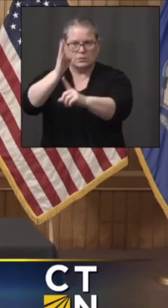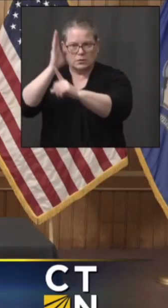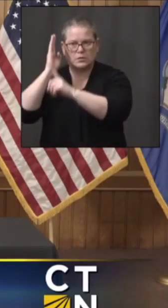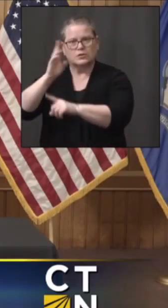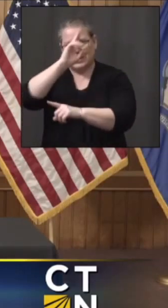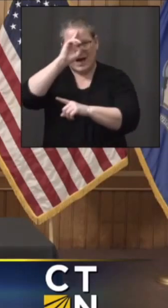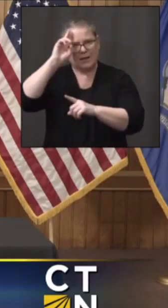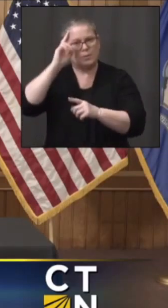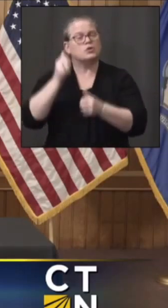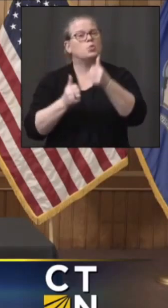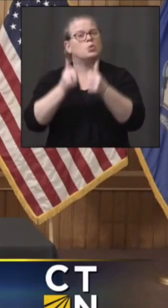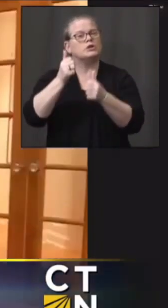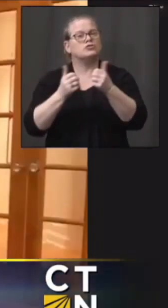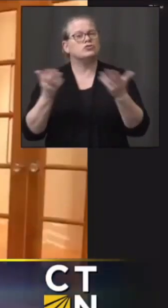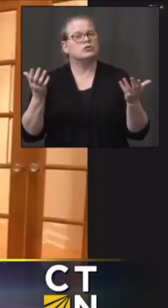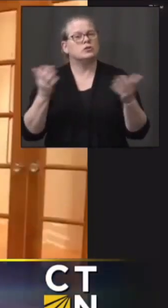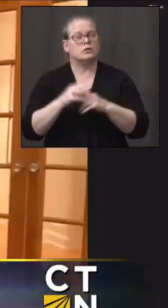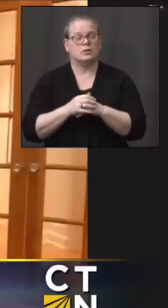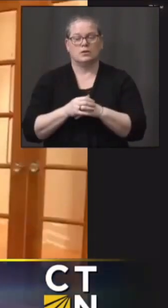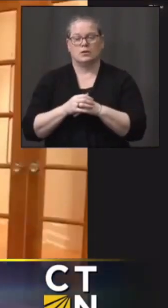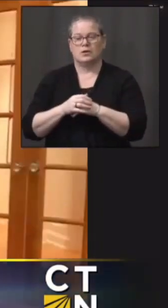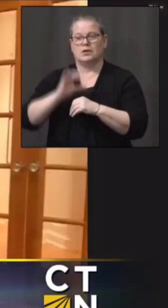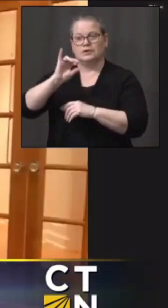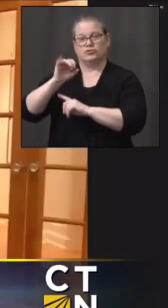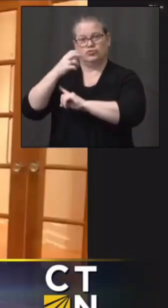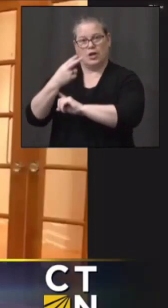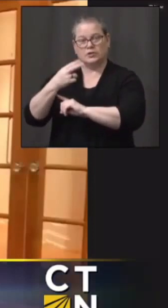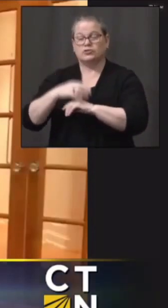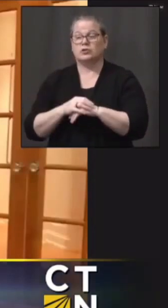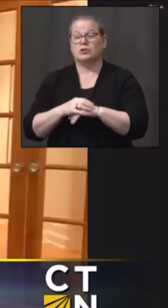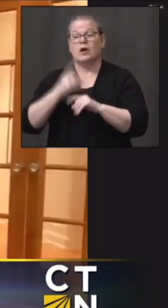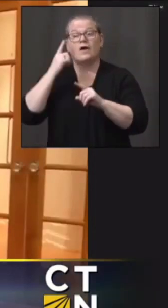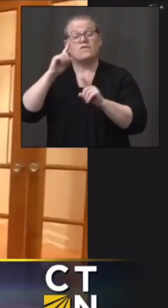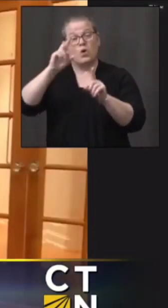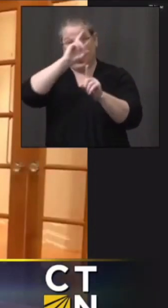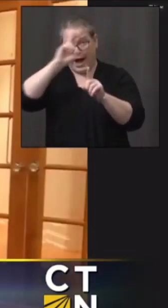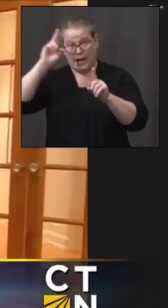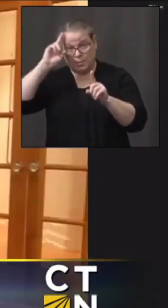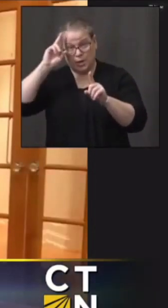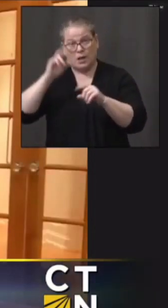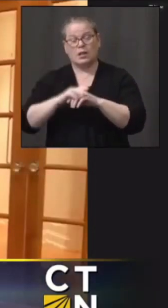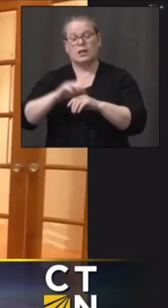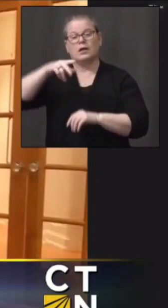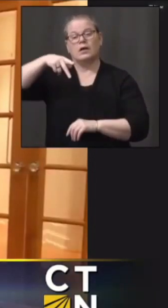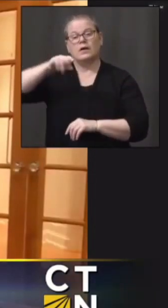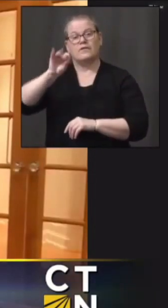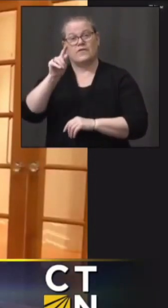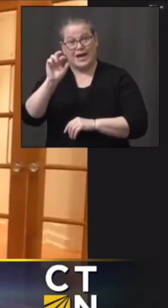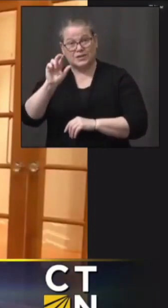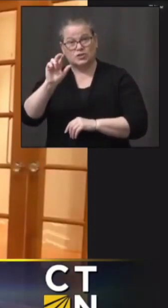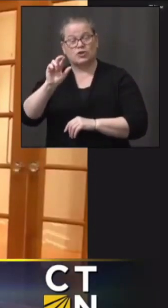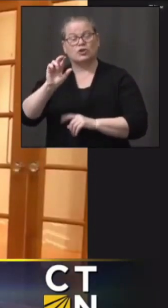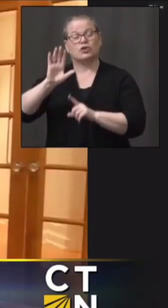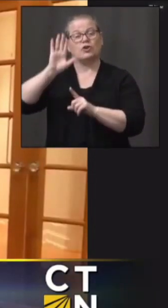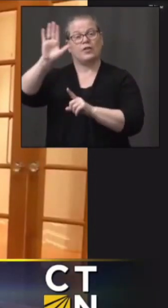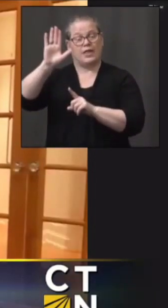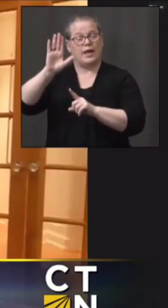Yeah, so for the shipments to the hospitals, the shipments will come direct from the Pfizer